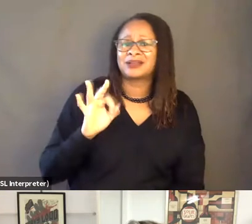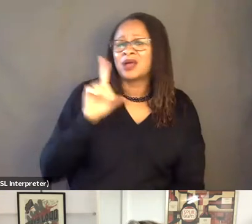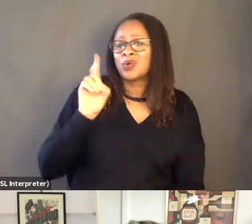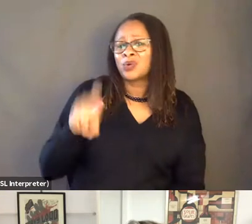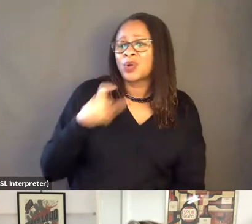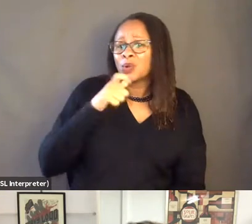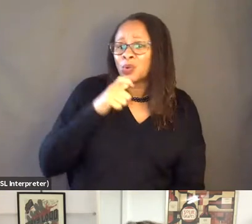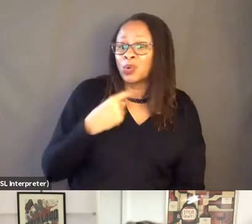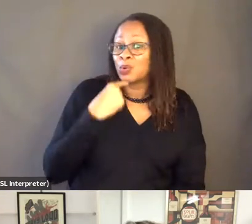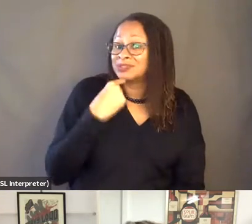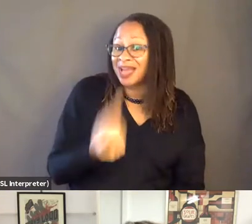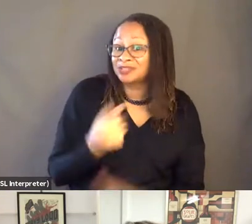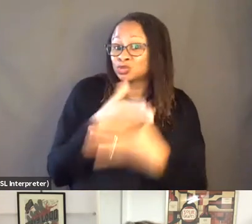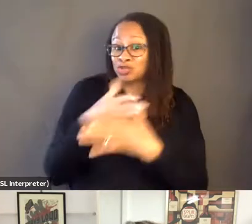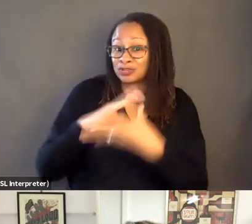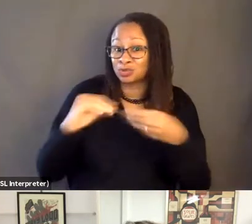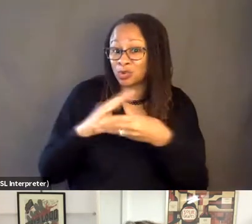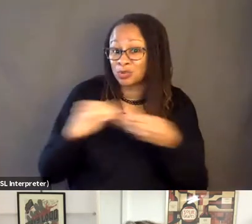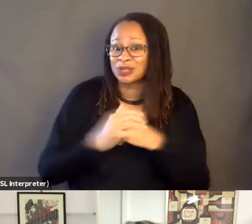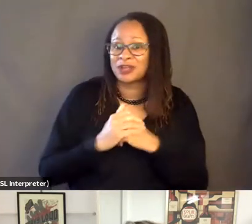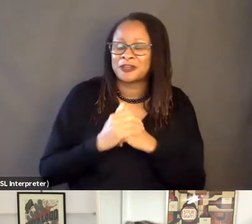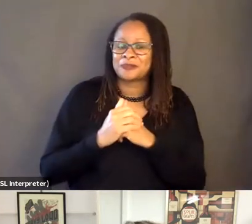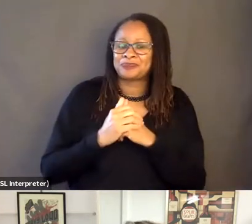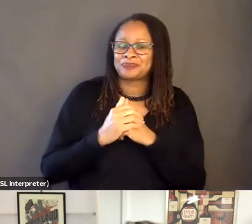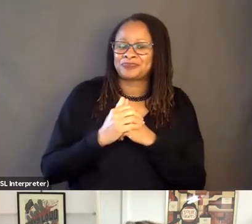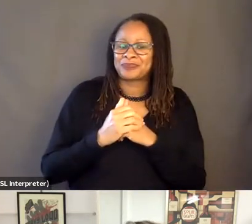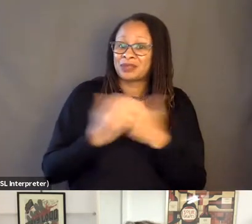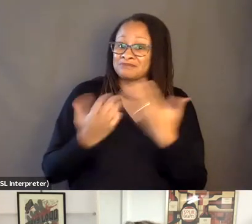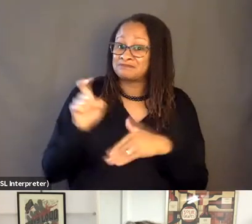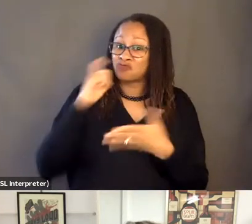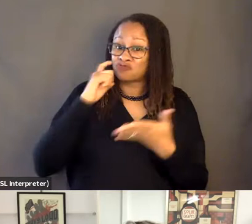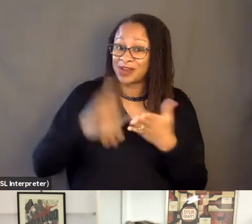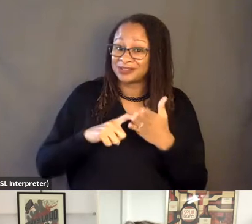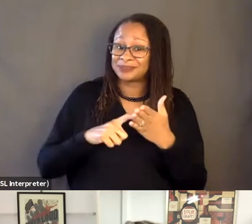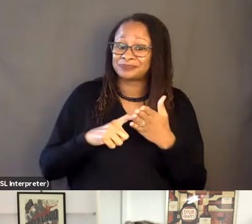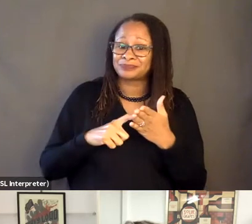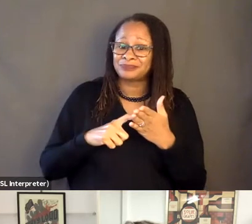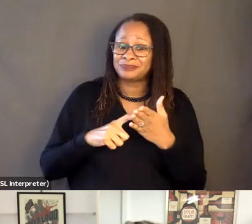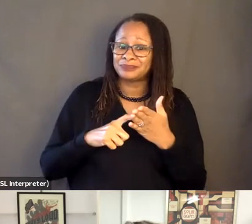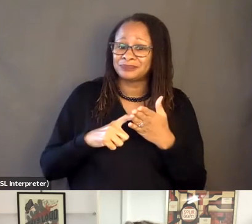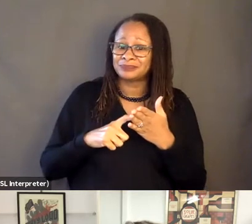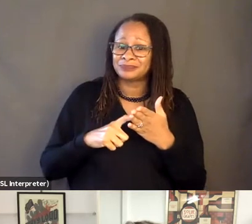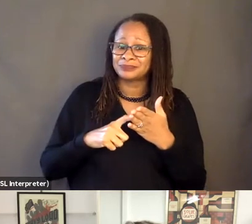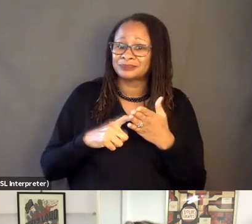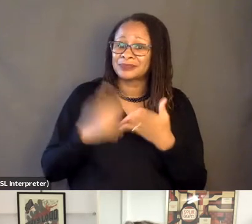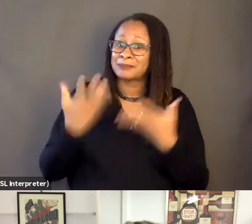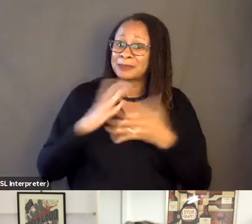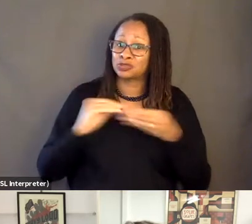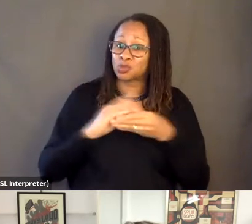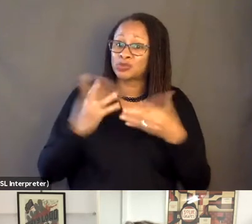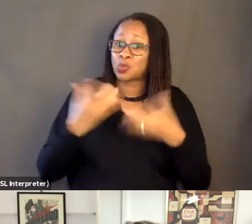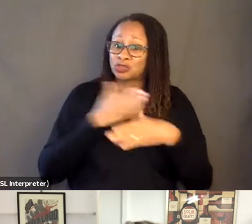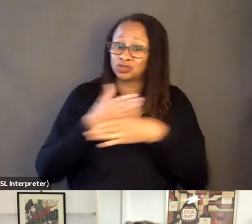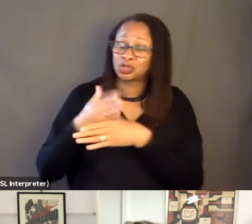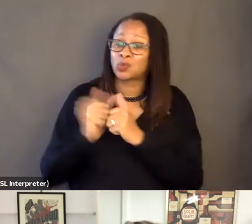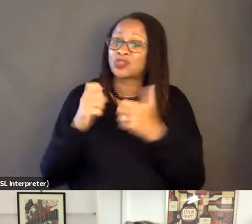of who tells the story. And you must have recognized that there might be a story that you wanted to share with